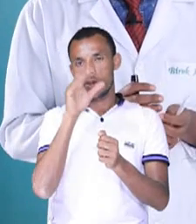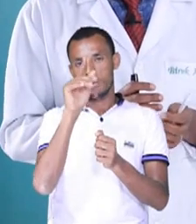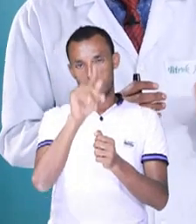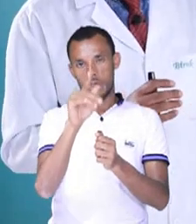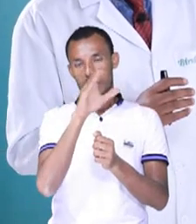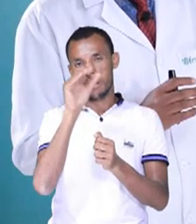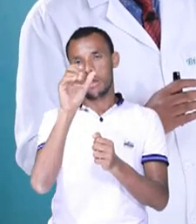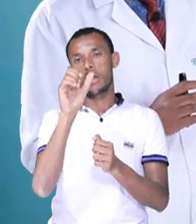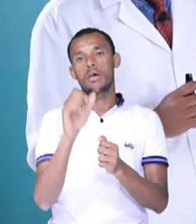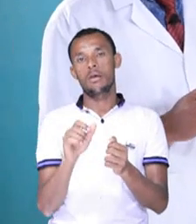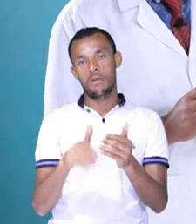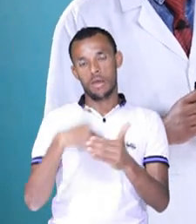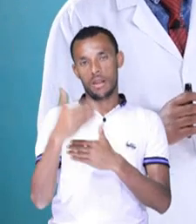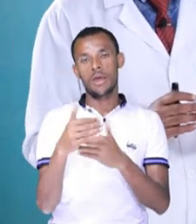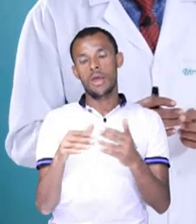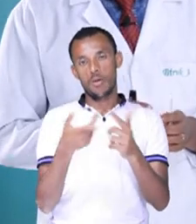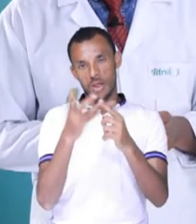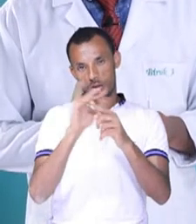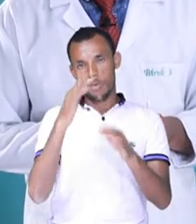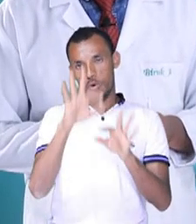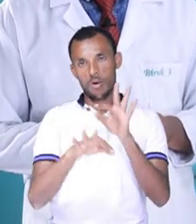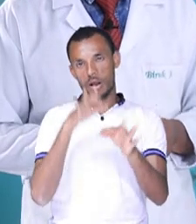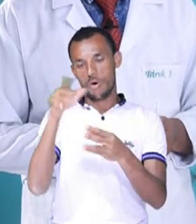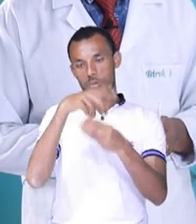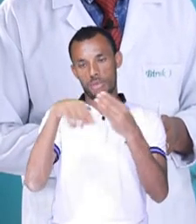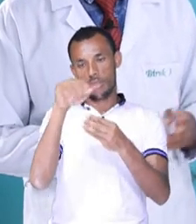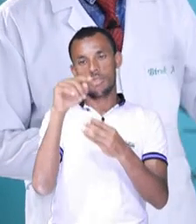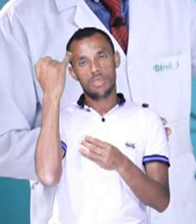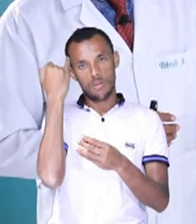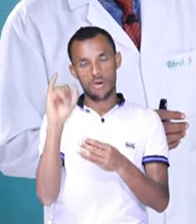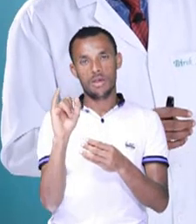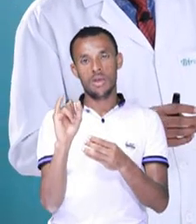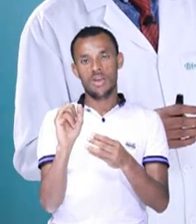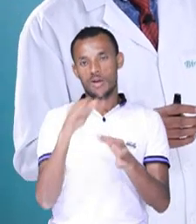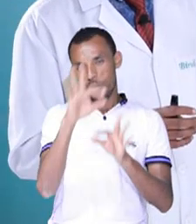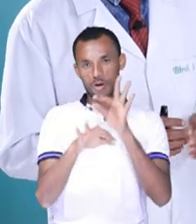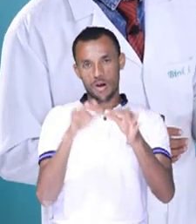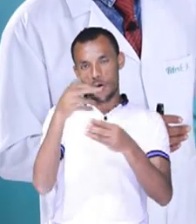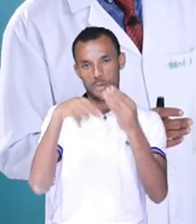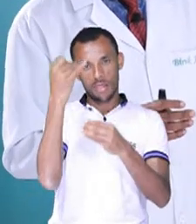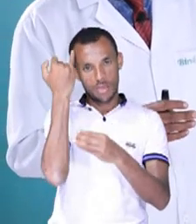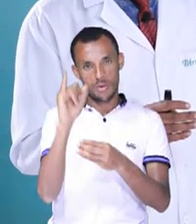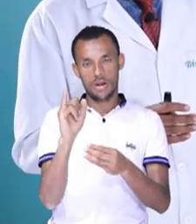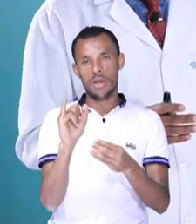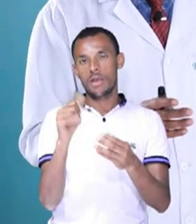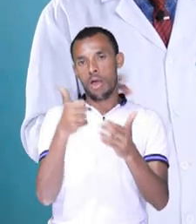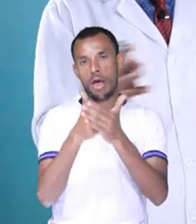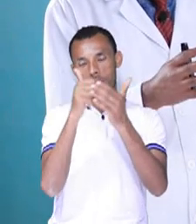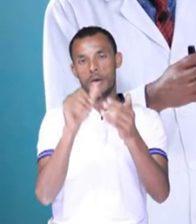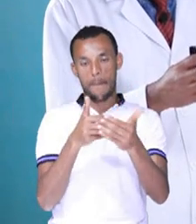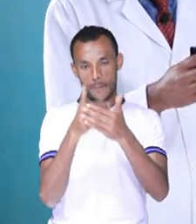so on. This is the second one, molecular orbital theory. Molecular orbital theory, as atoms